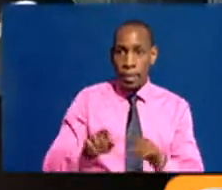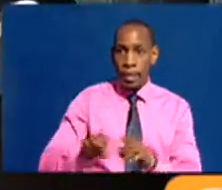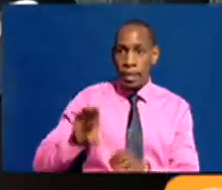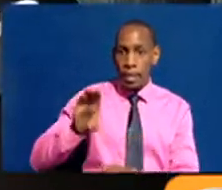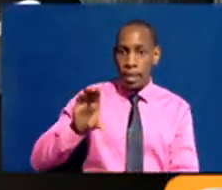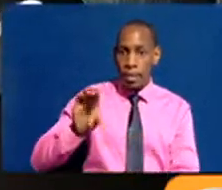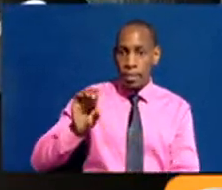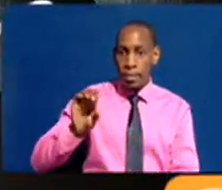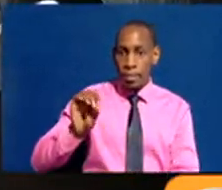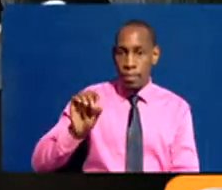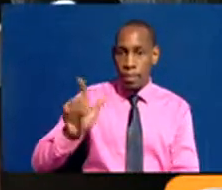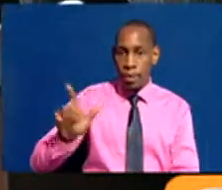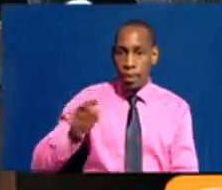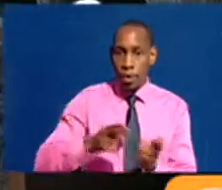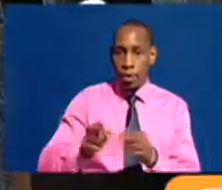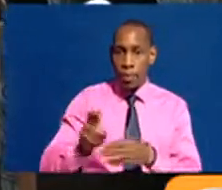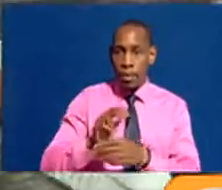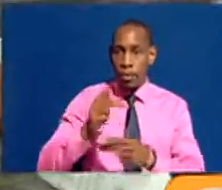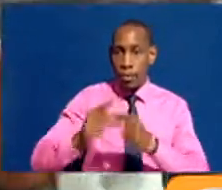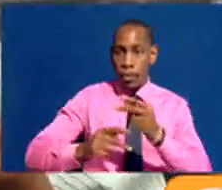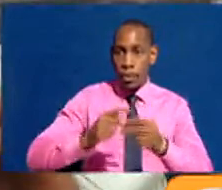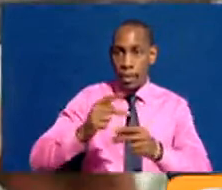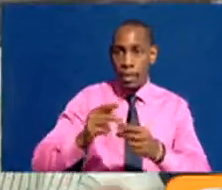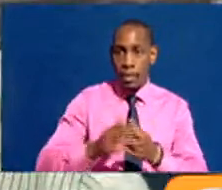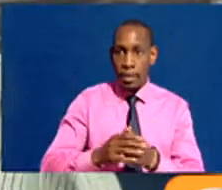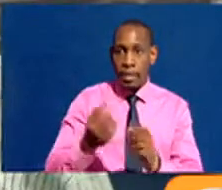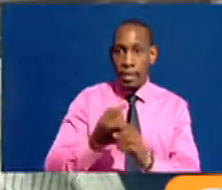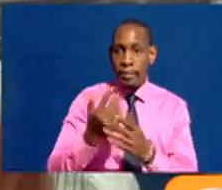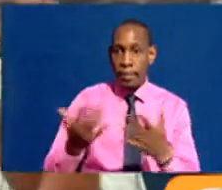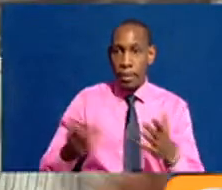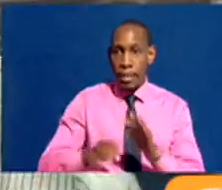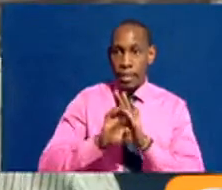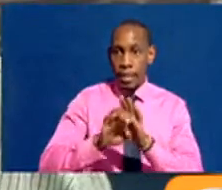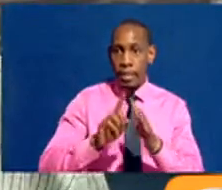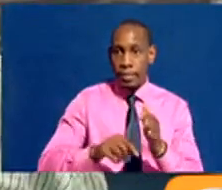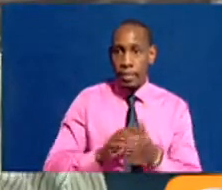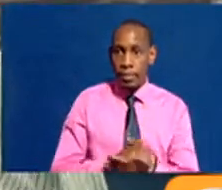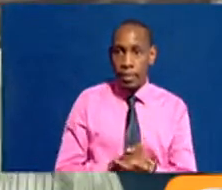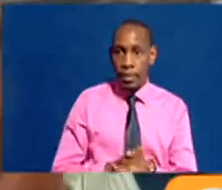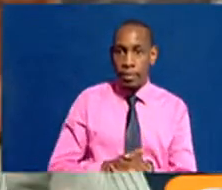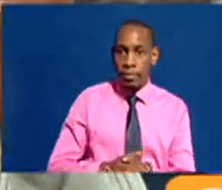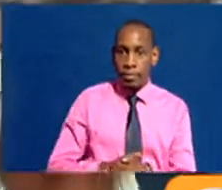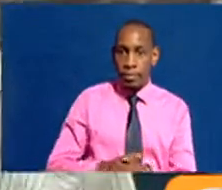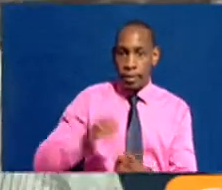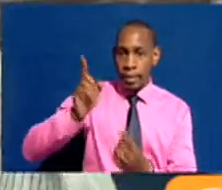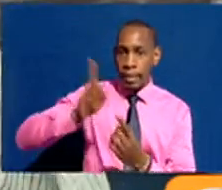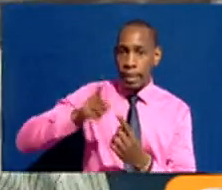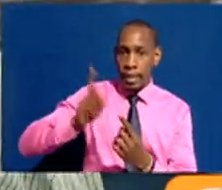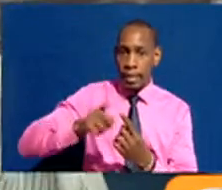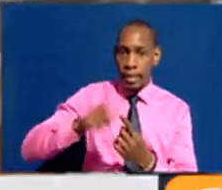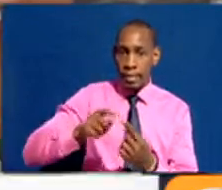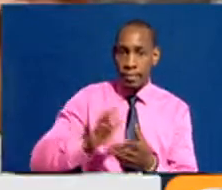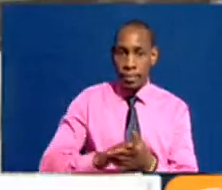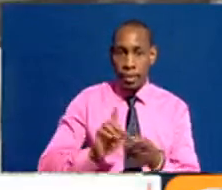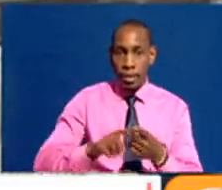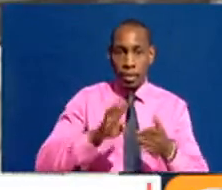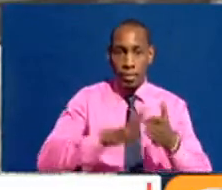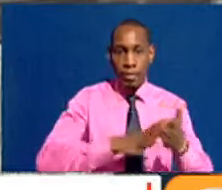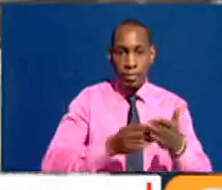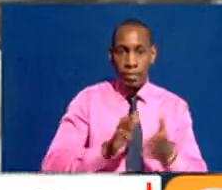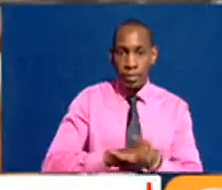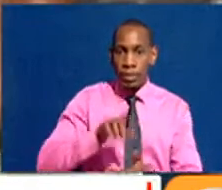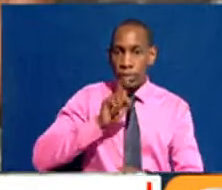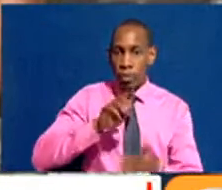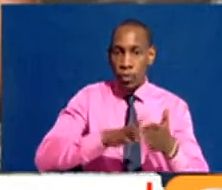one we normally use for processing other products like nails, welding mesh, chicken